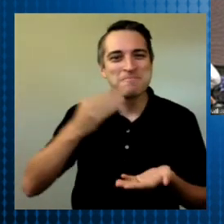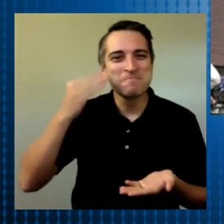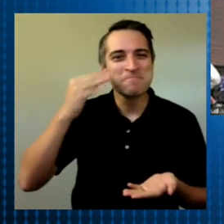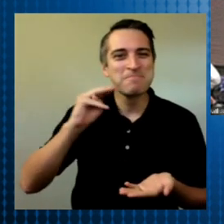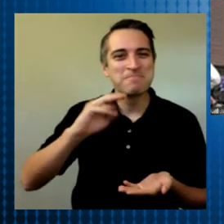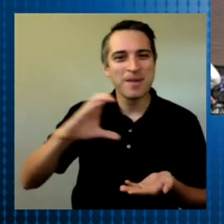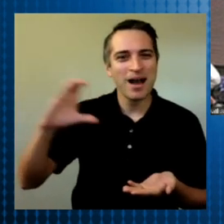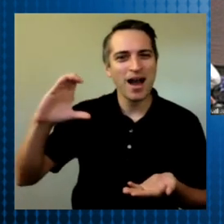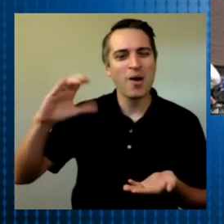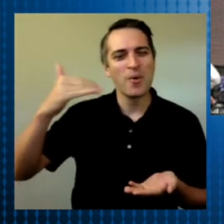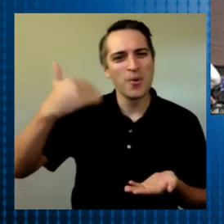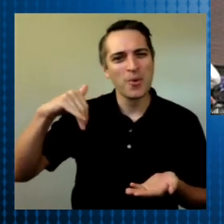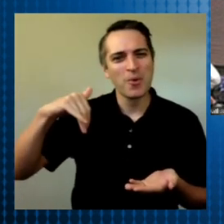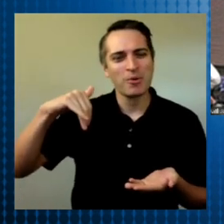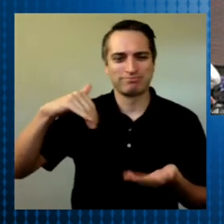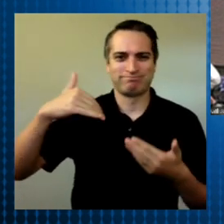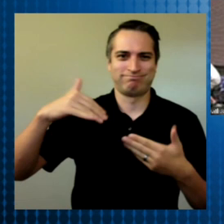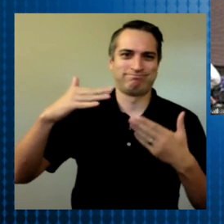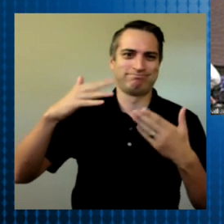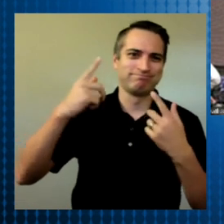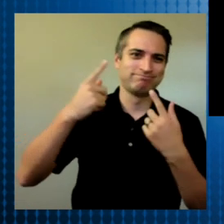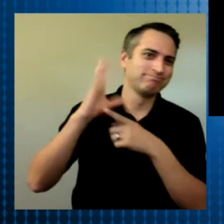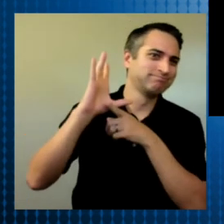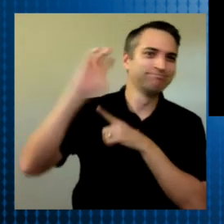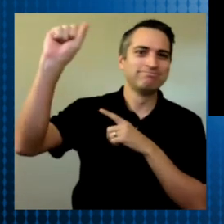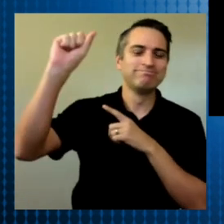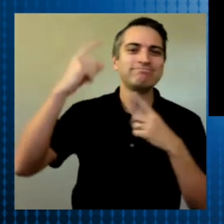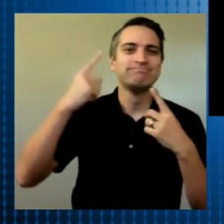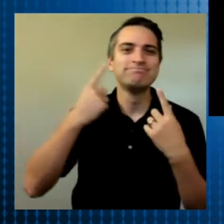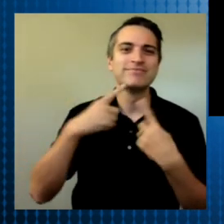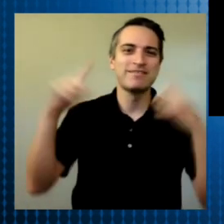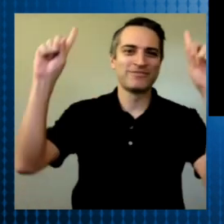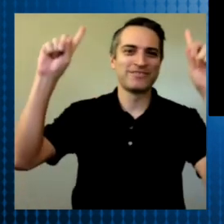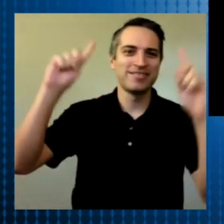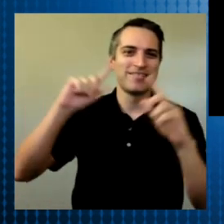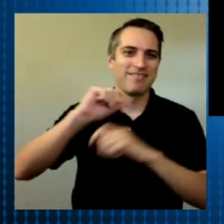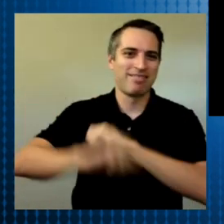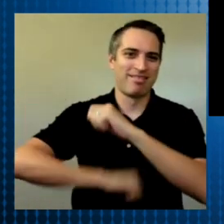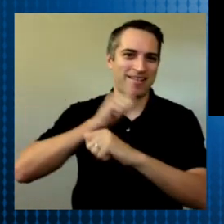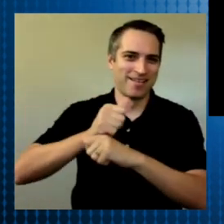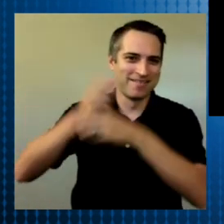College's distinguished alumni, one of the distinguished alumni, Dr. William Pickard.